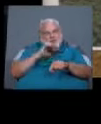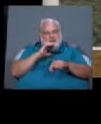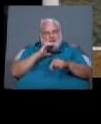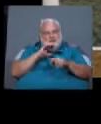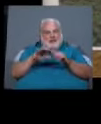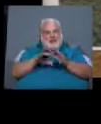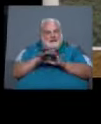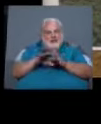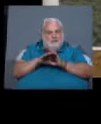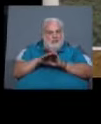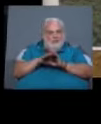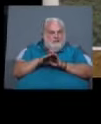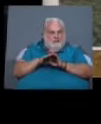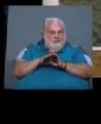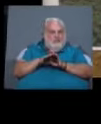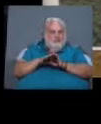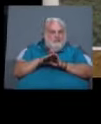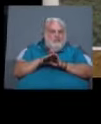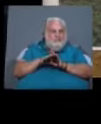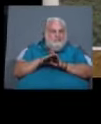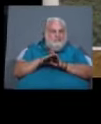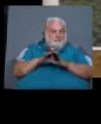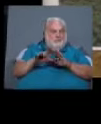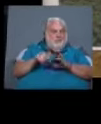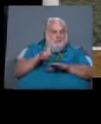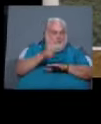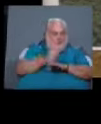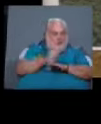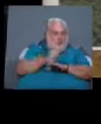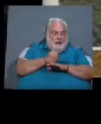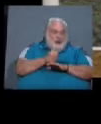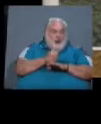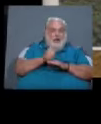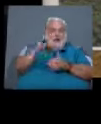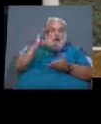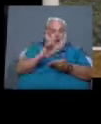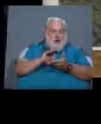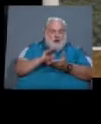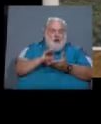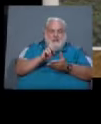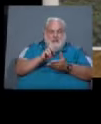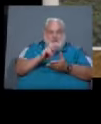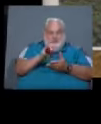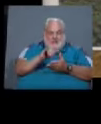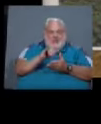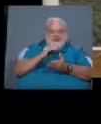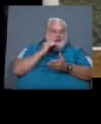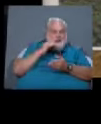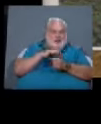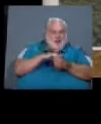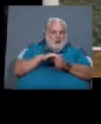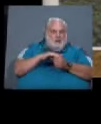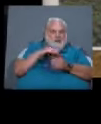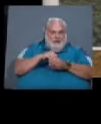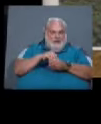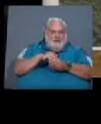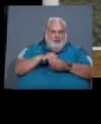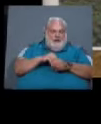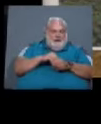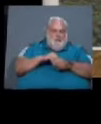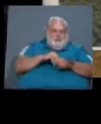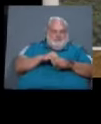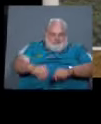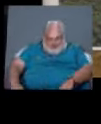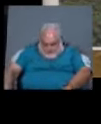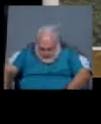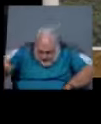would have to have been removed completely in order to put a low-density residential neighborhood in.